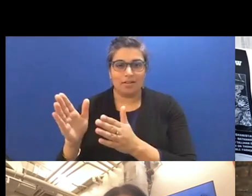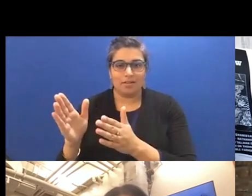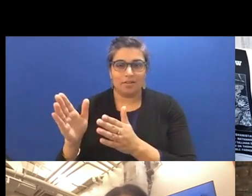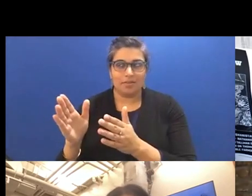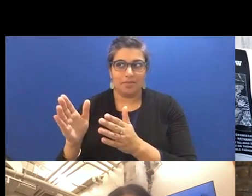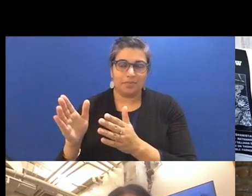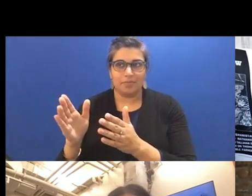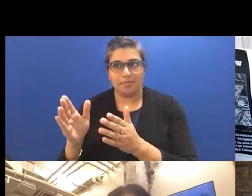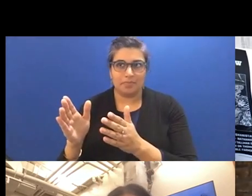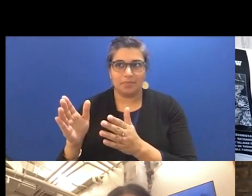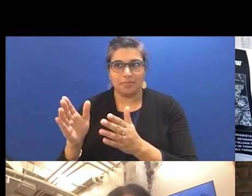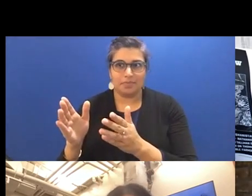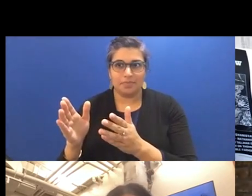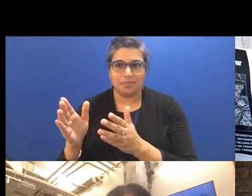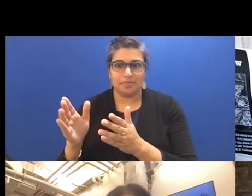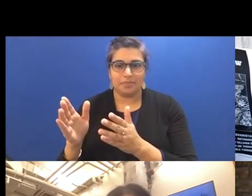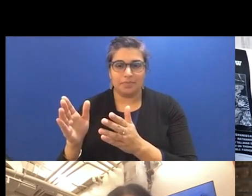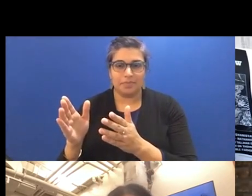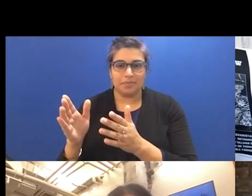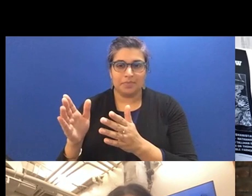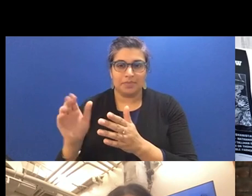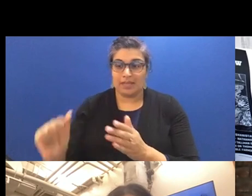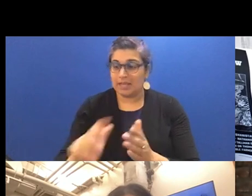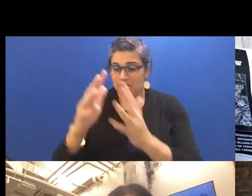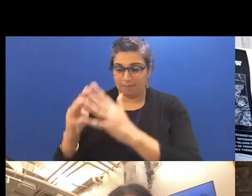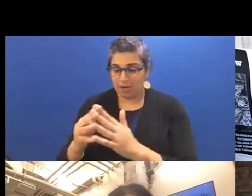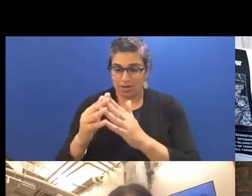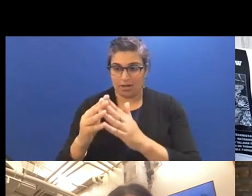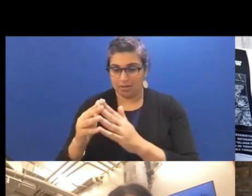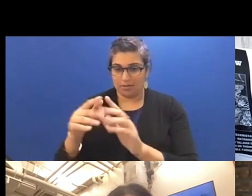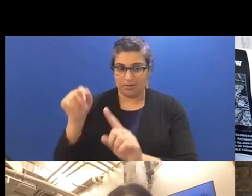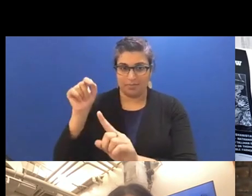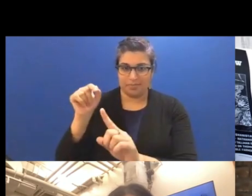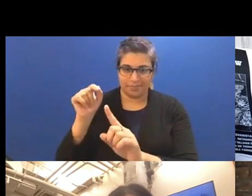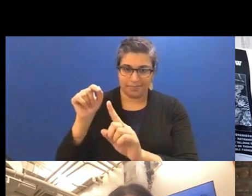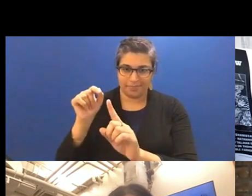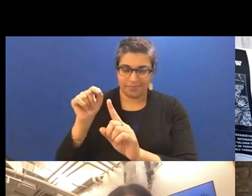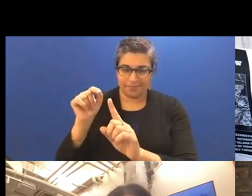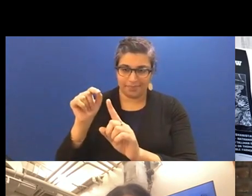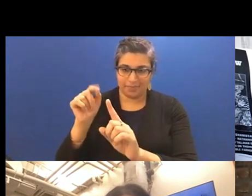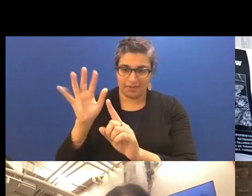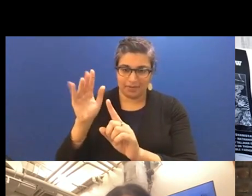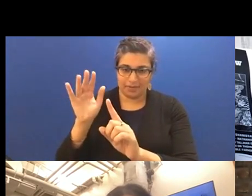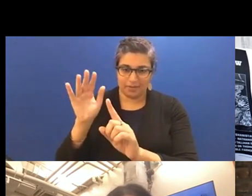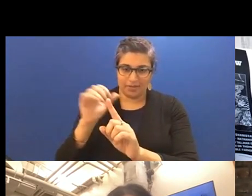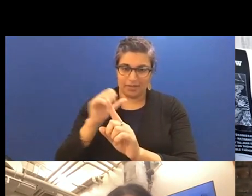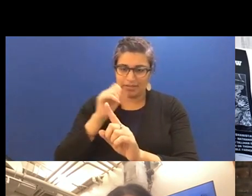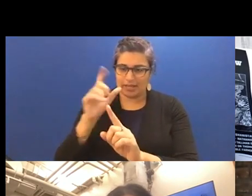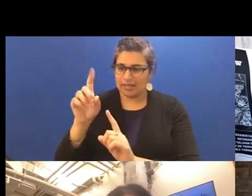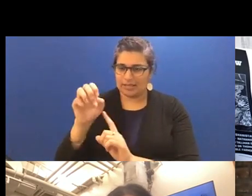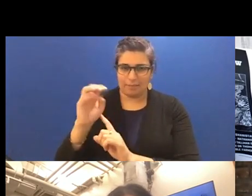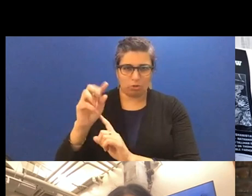of, where Asian American is not necessarily this demographic